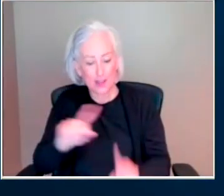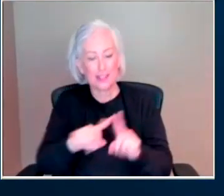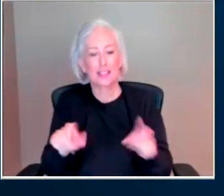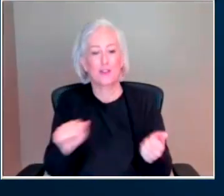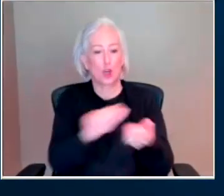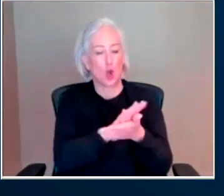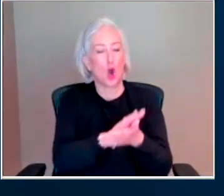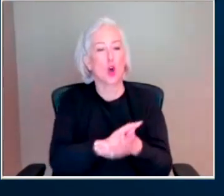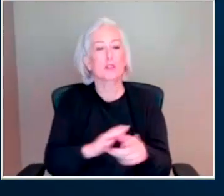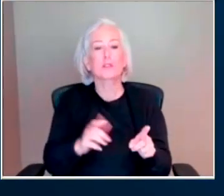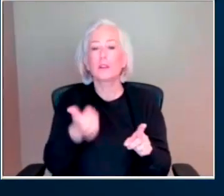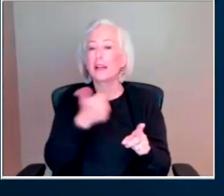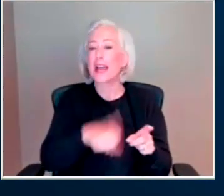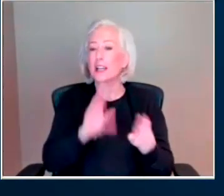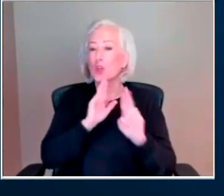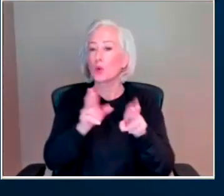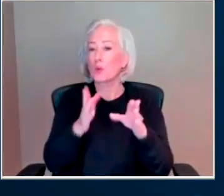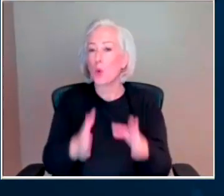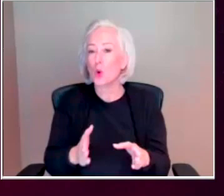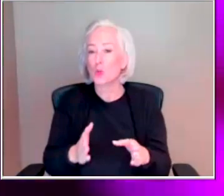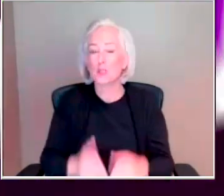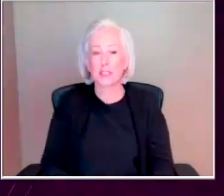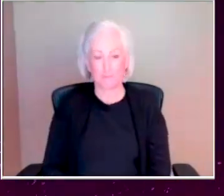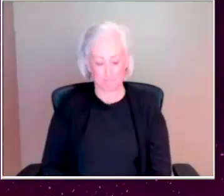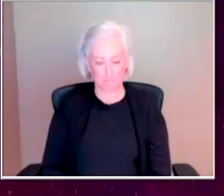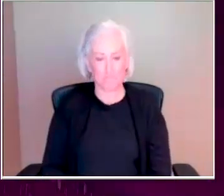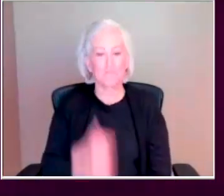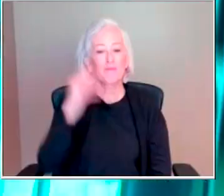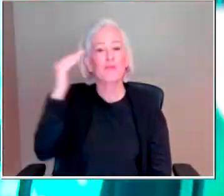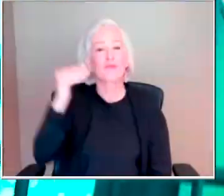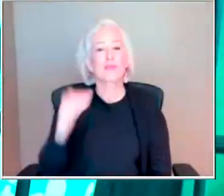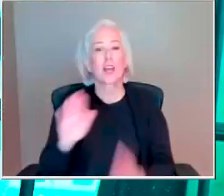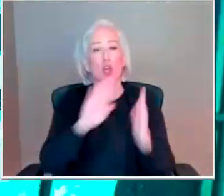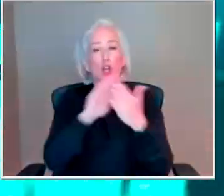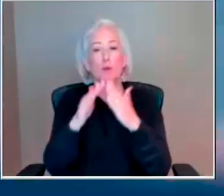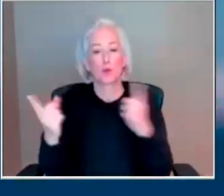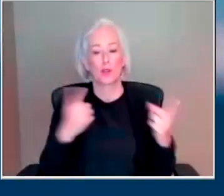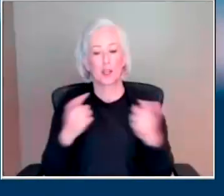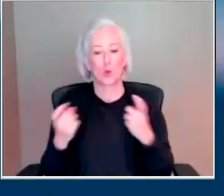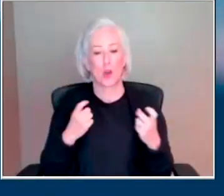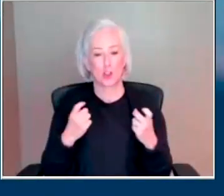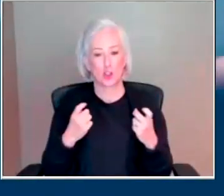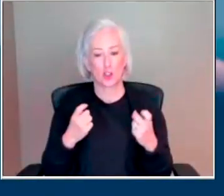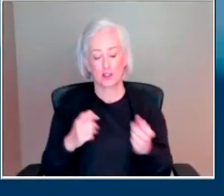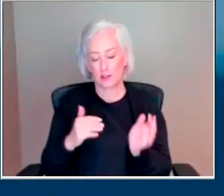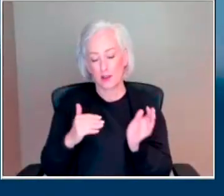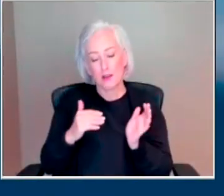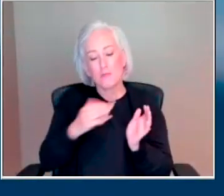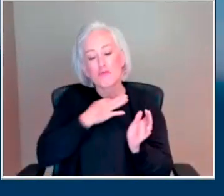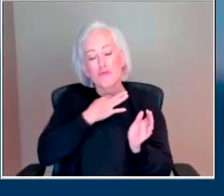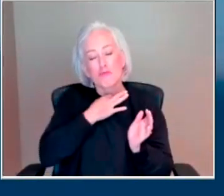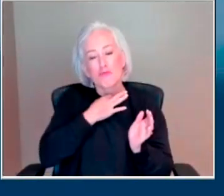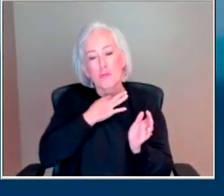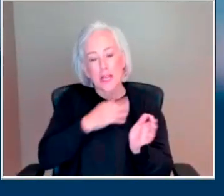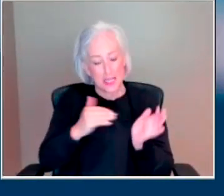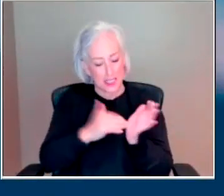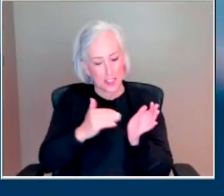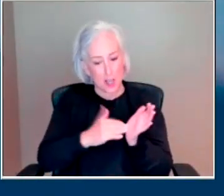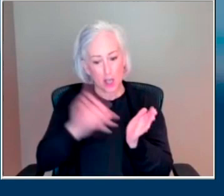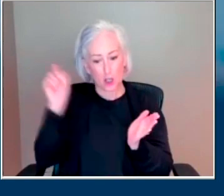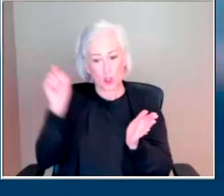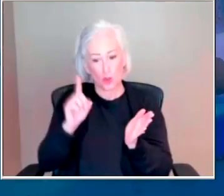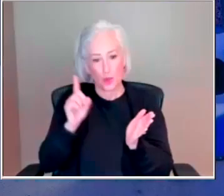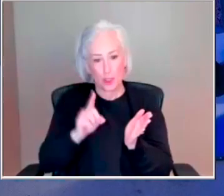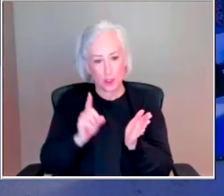with us today? Let's get to our community questions. Yen wants to know, do doctors gradually reduce the dosage of